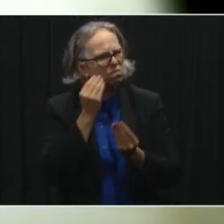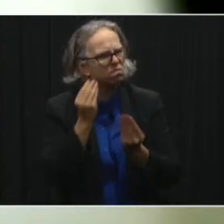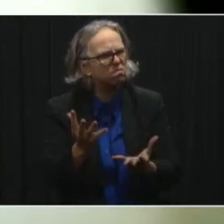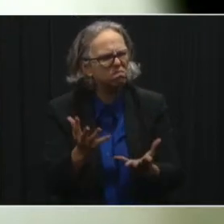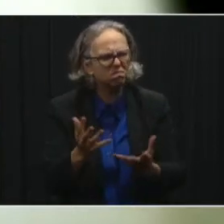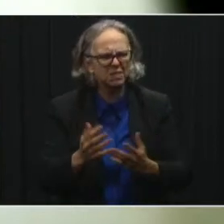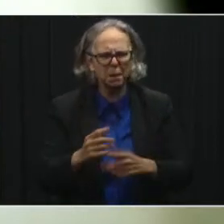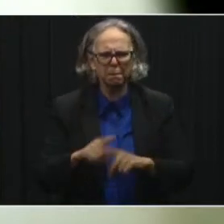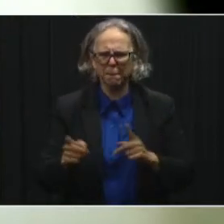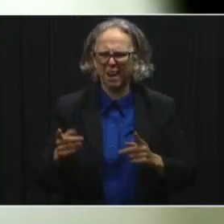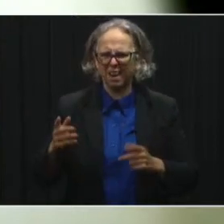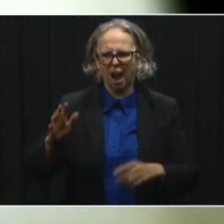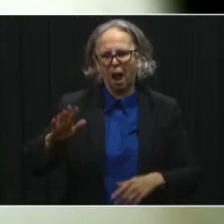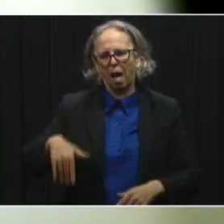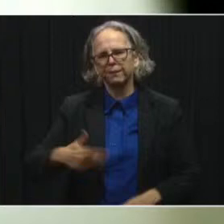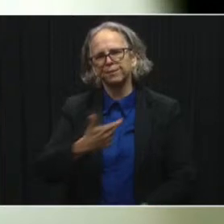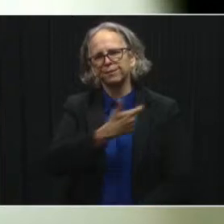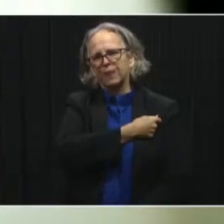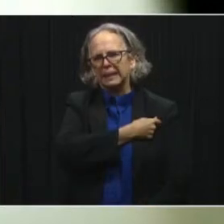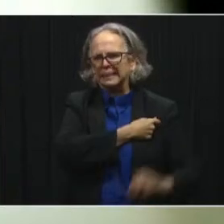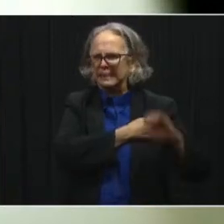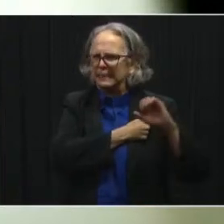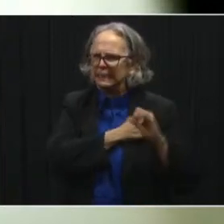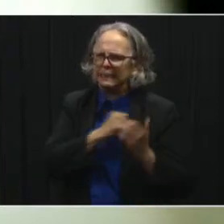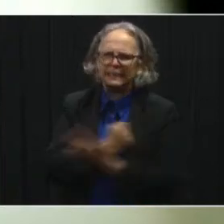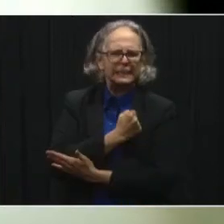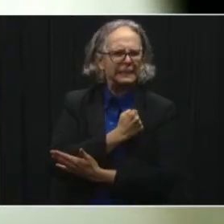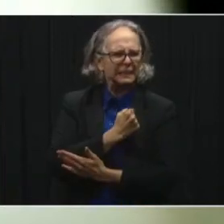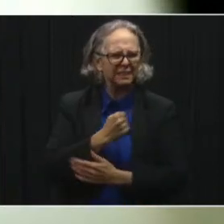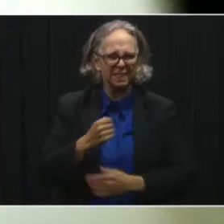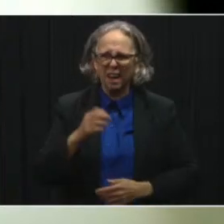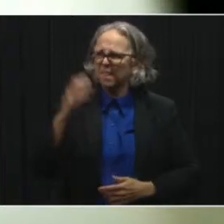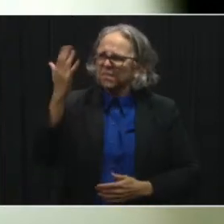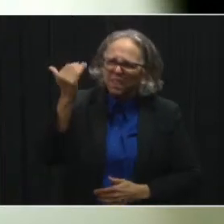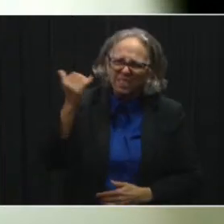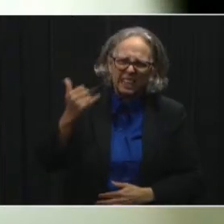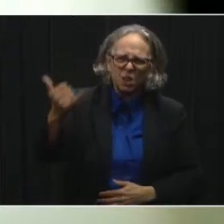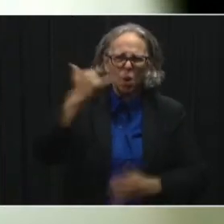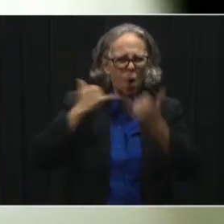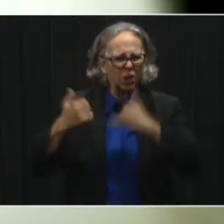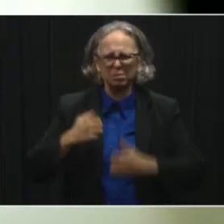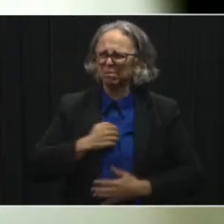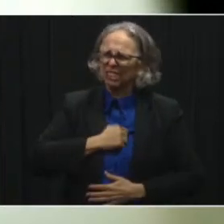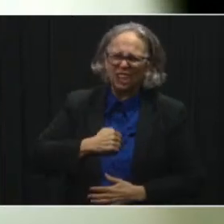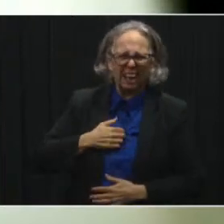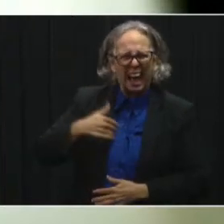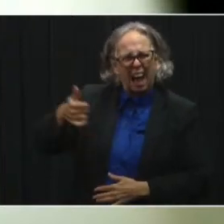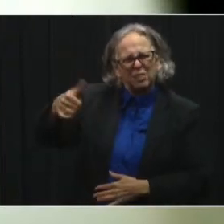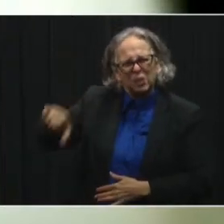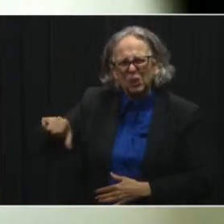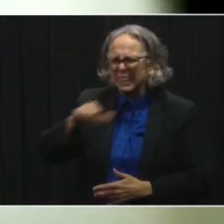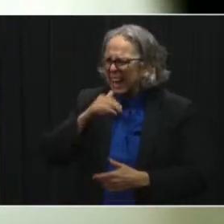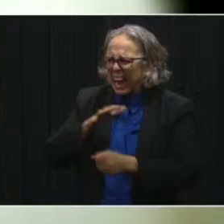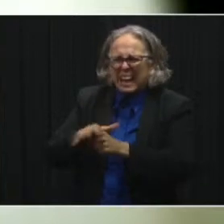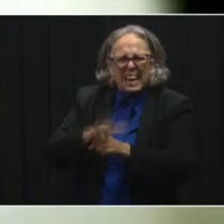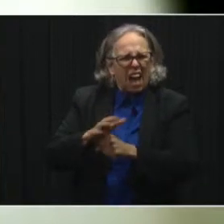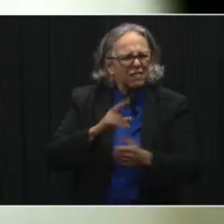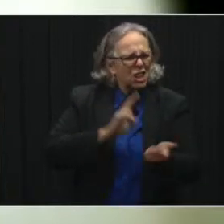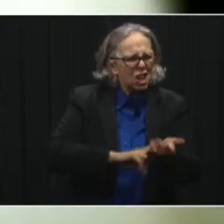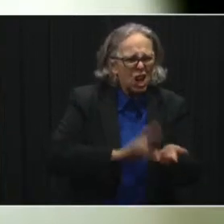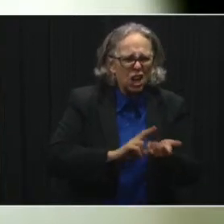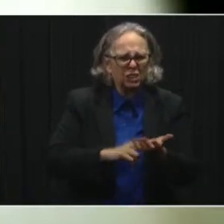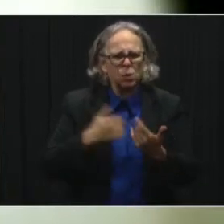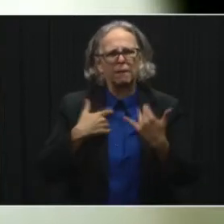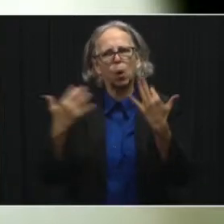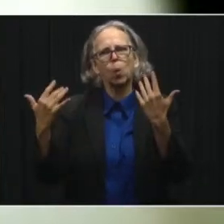unvaccinated. However, we have no space, and we don't have the additional nurses this time. We have to put them on the waiting list, something we learned to